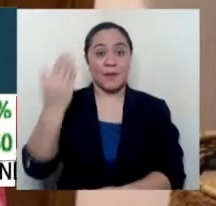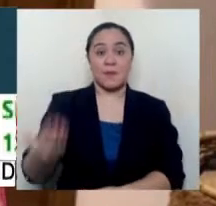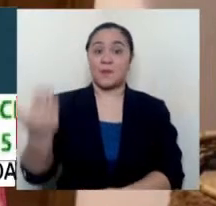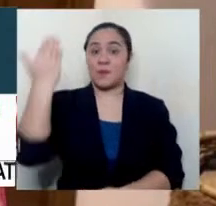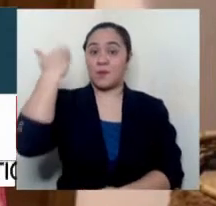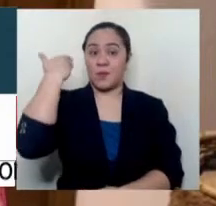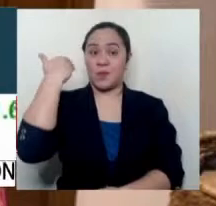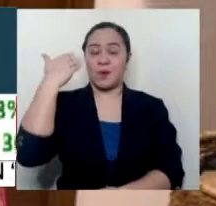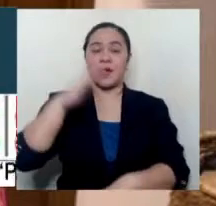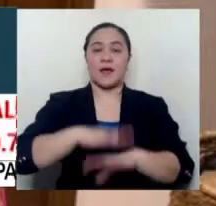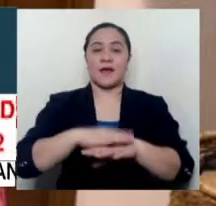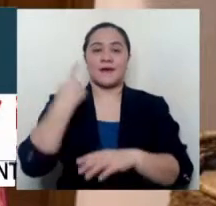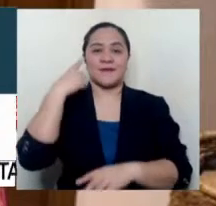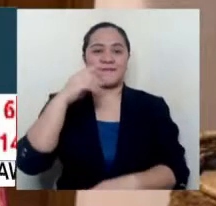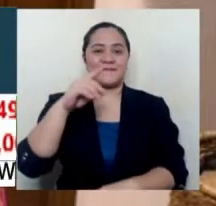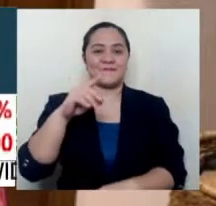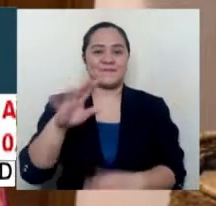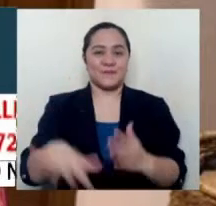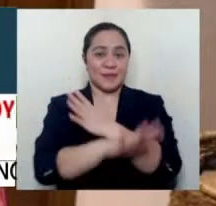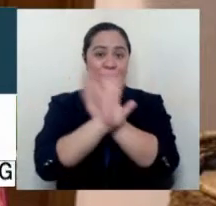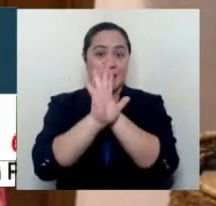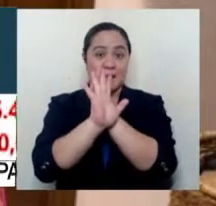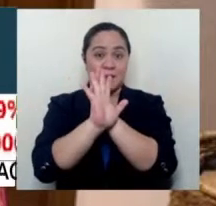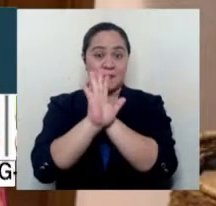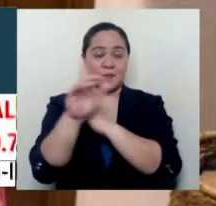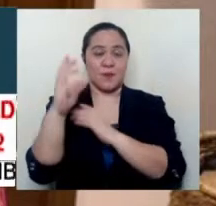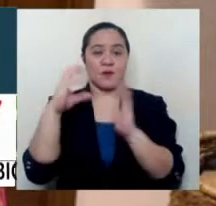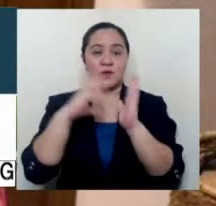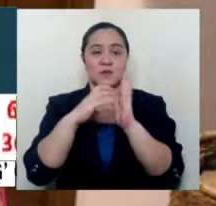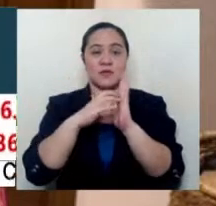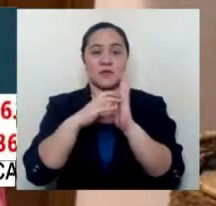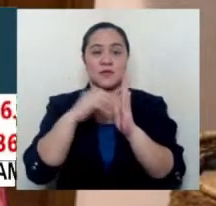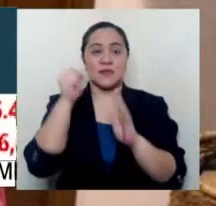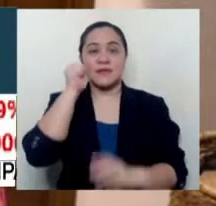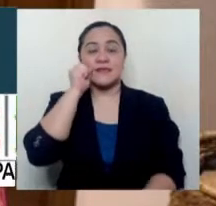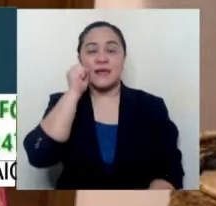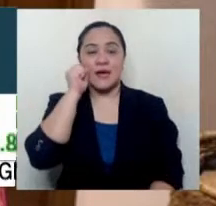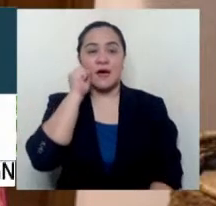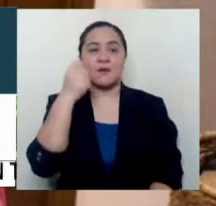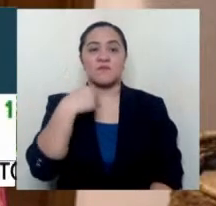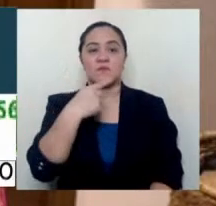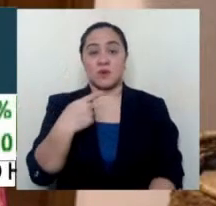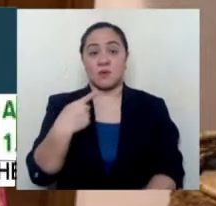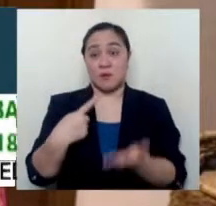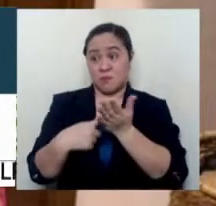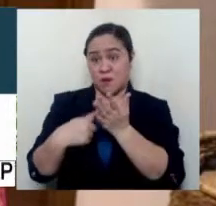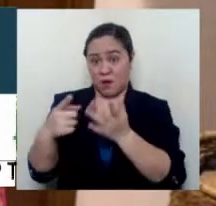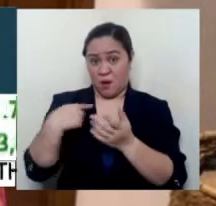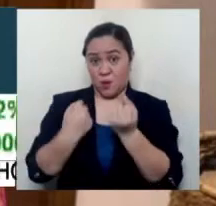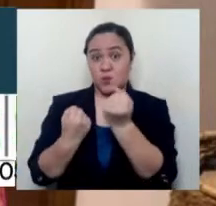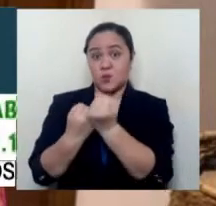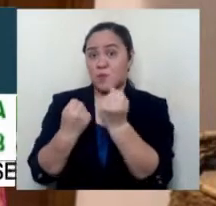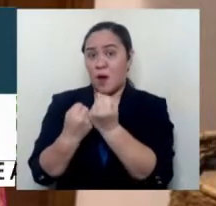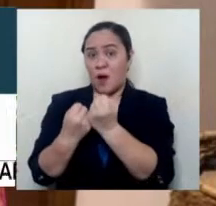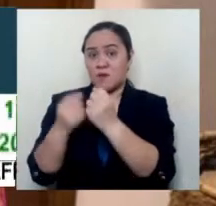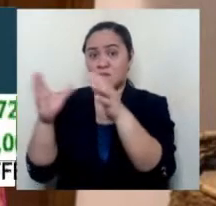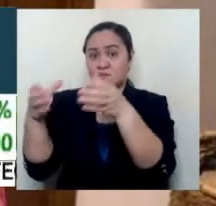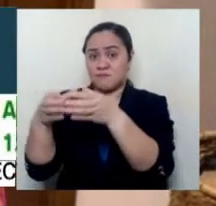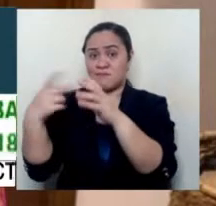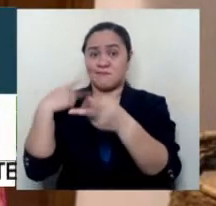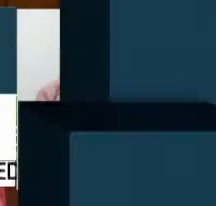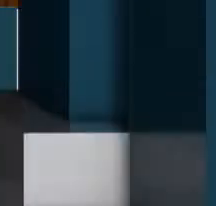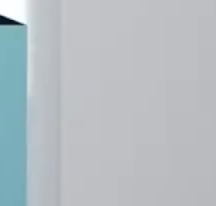Jr. and Davao City Mayor Sara Duterte Carpio some weeks ago does not mean she is supporting their possible tandem.